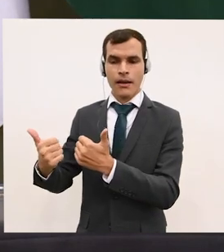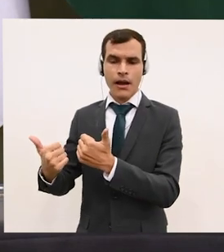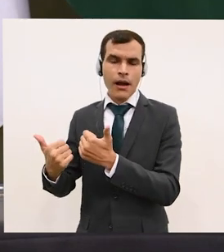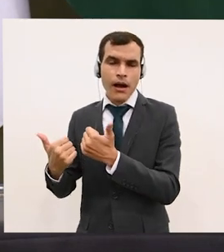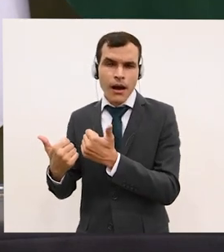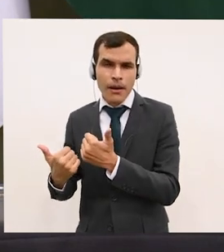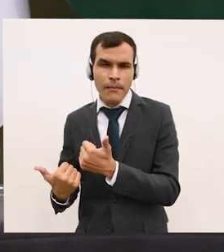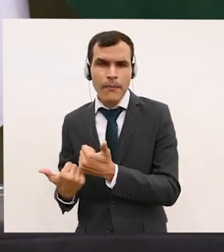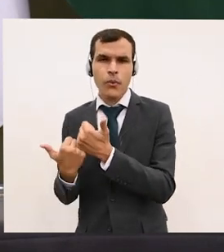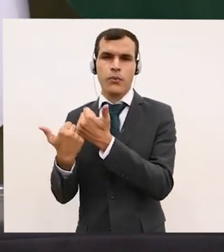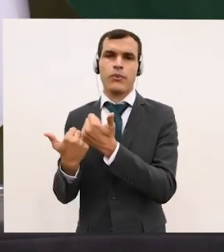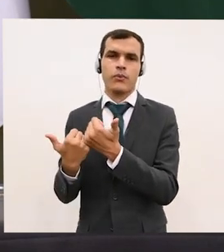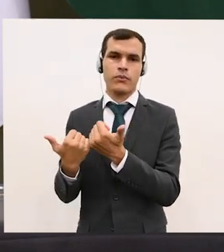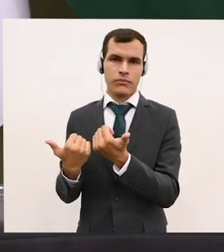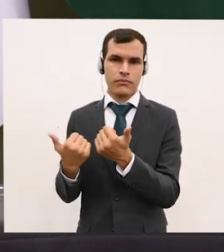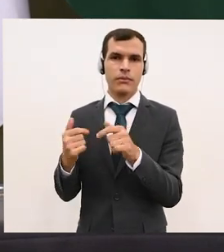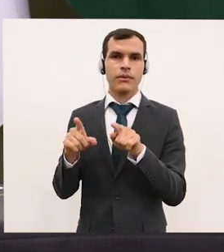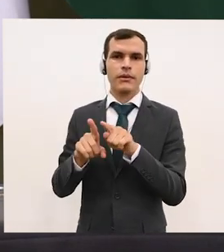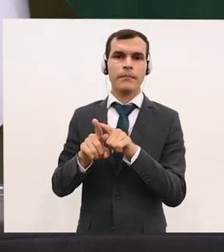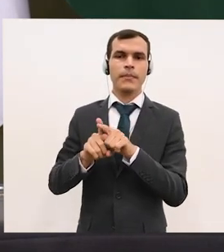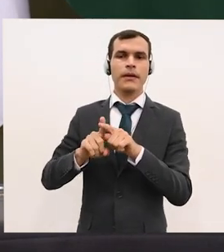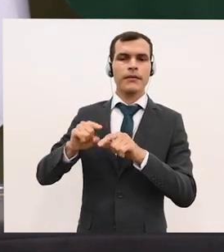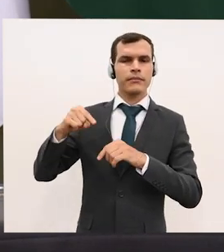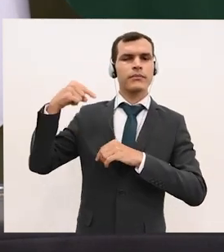two months from today.